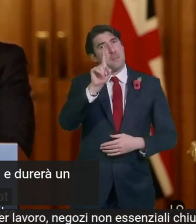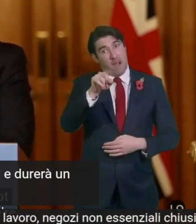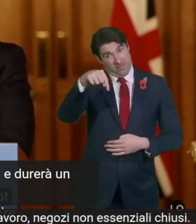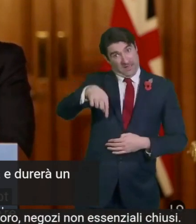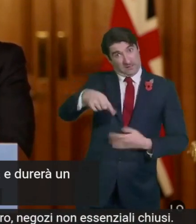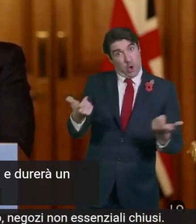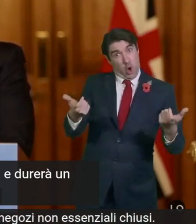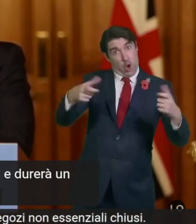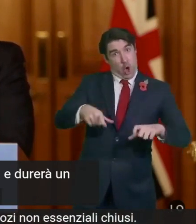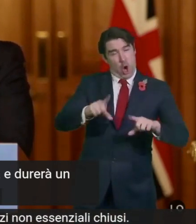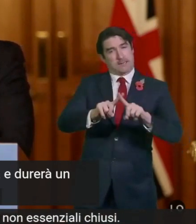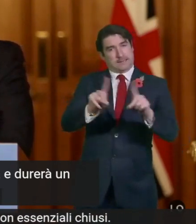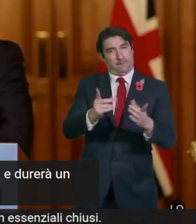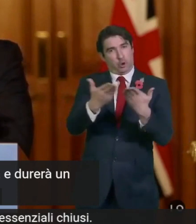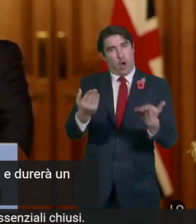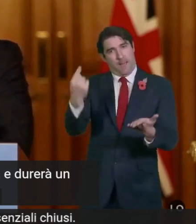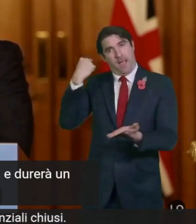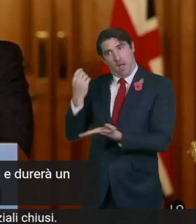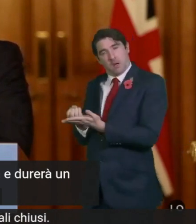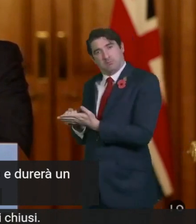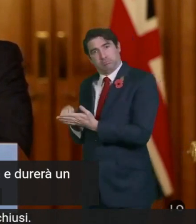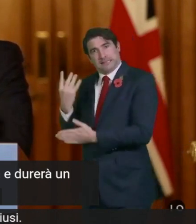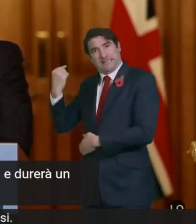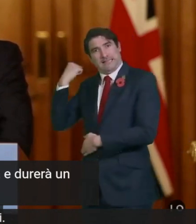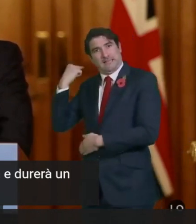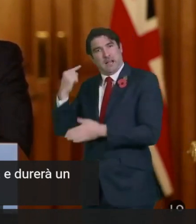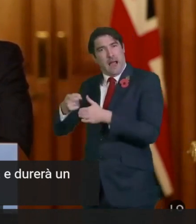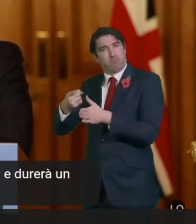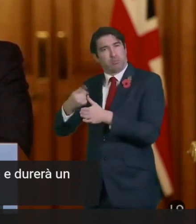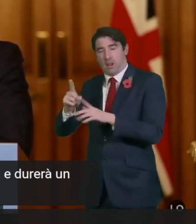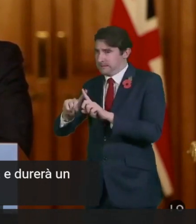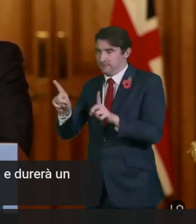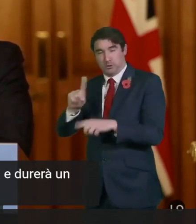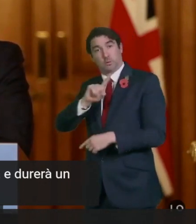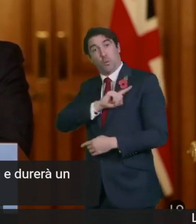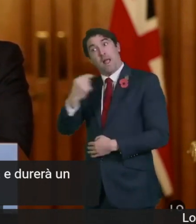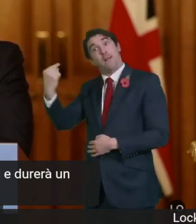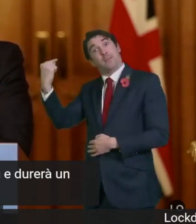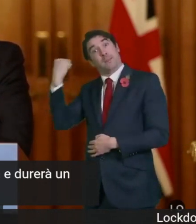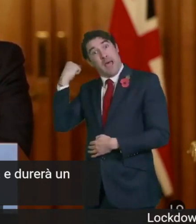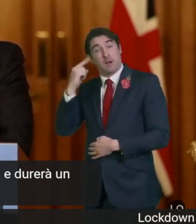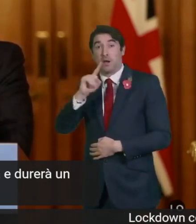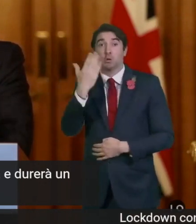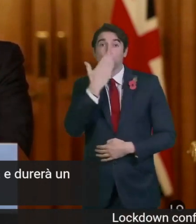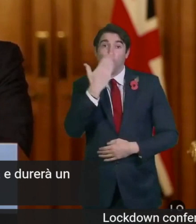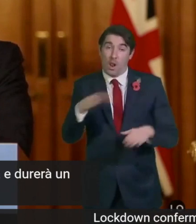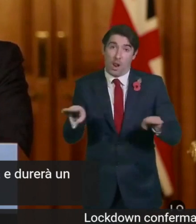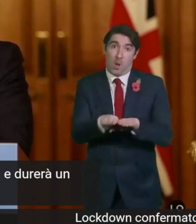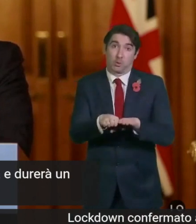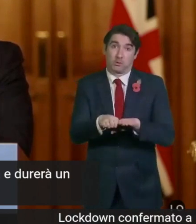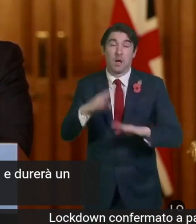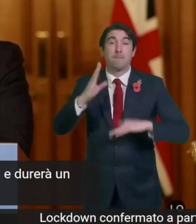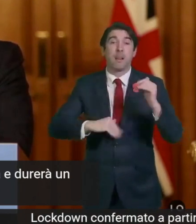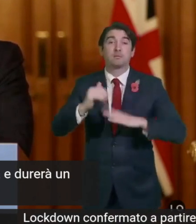keeping schools open. Construction, manufacturing, we want to keep going. People, of